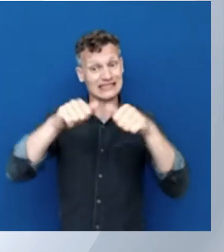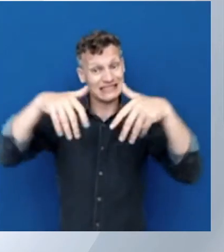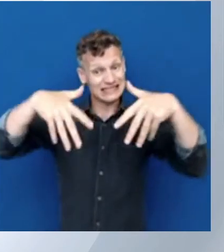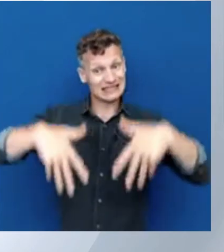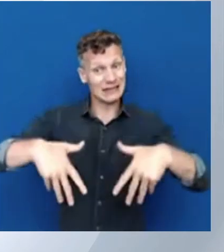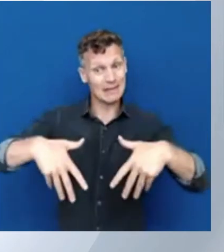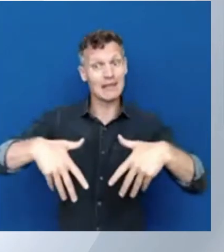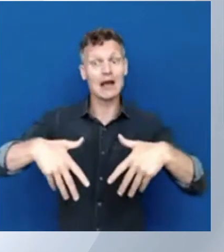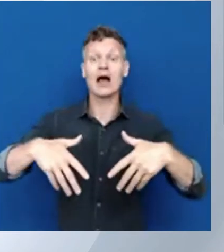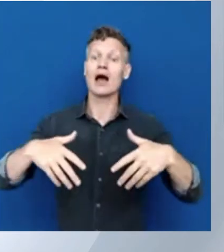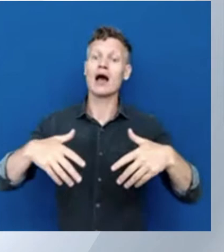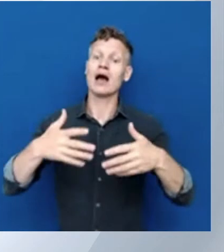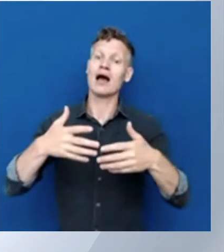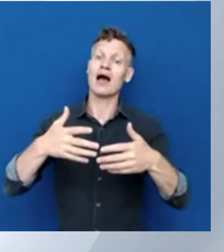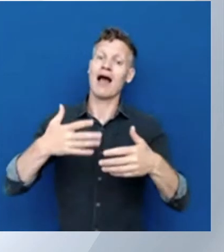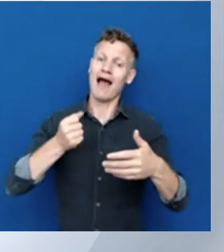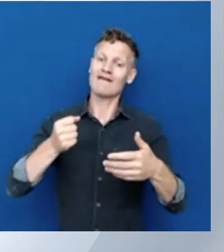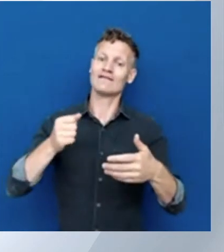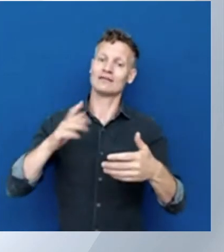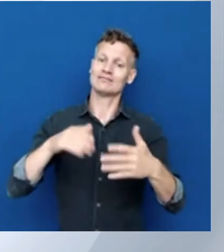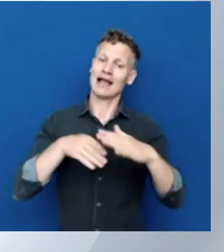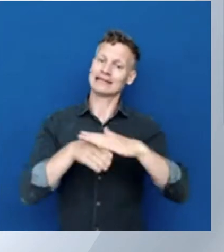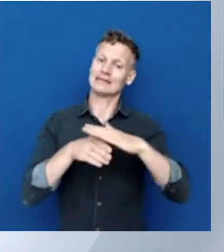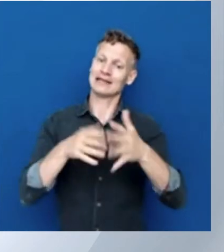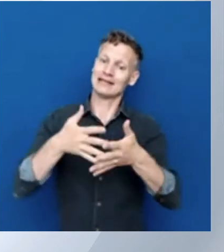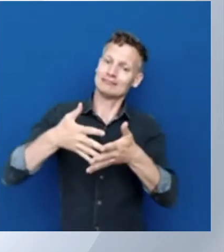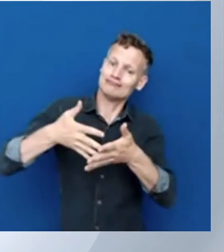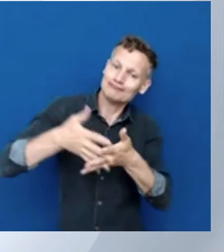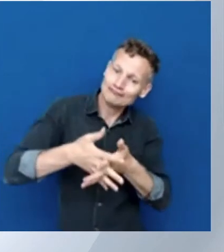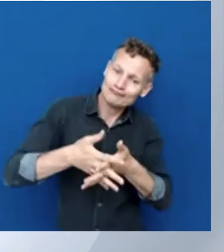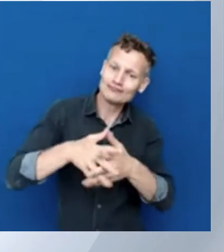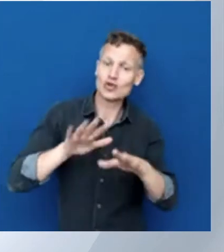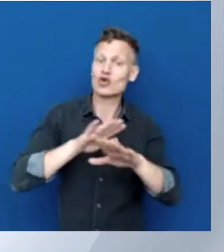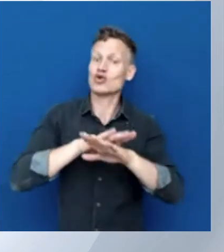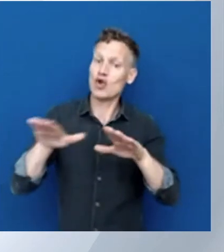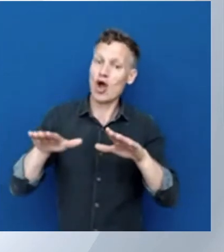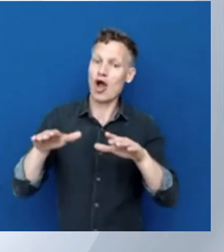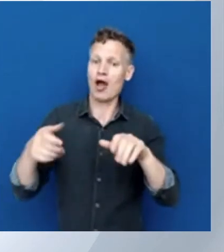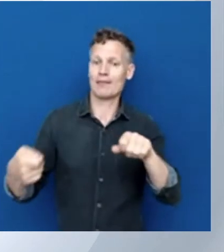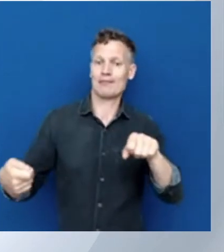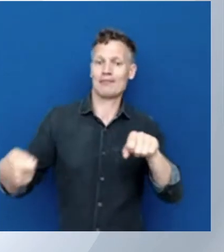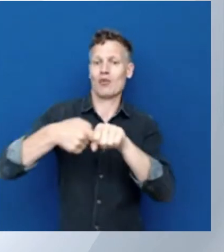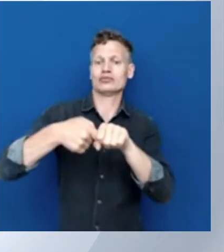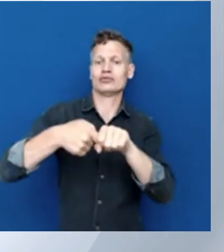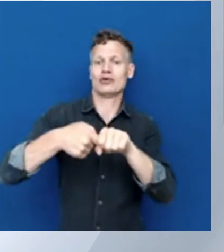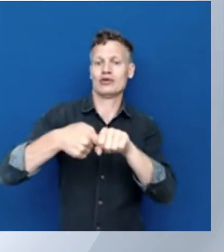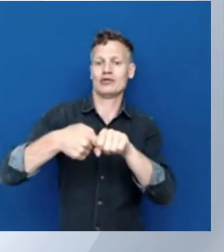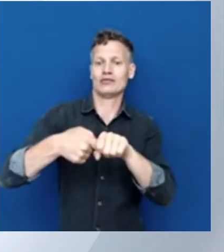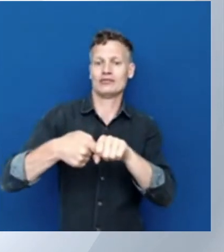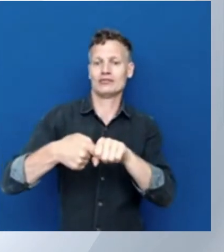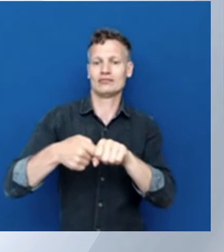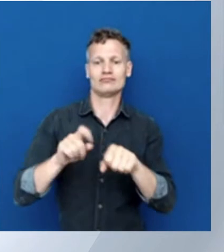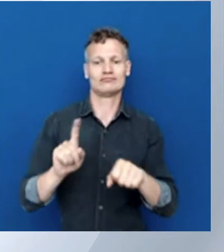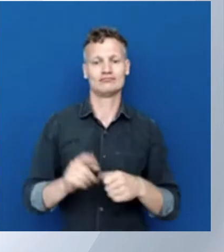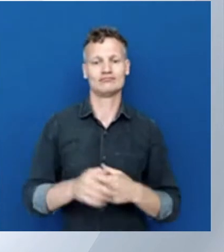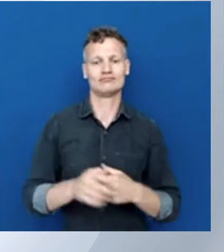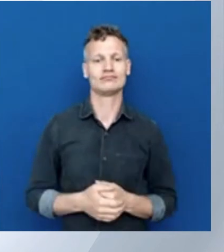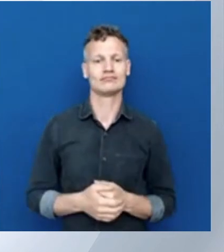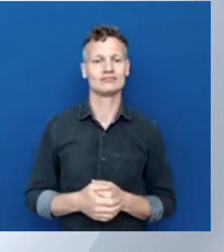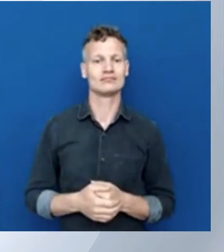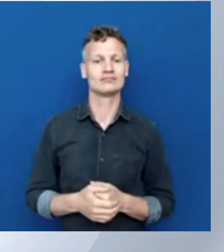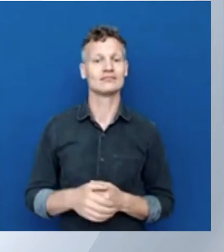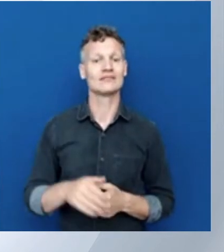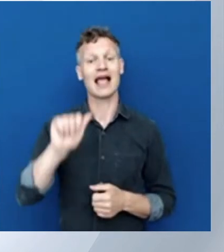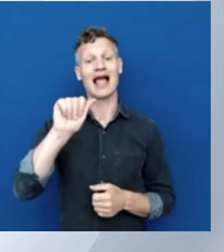on. So let's carry on. You can also use something called X matches, and this allows you to actually give your